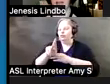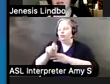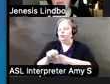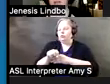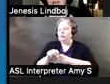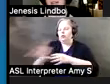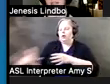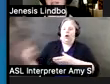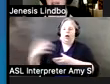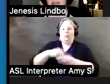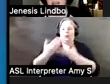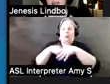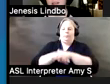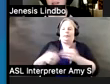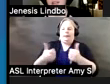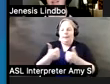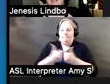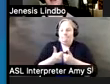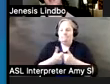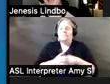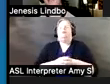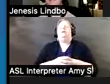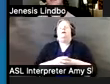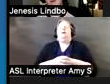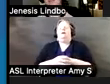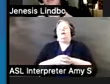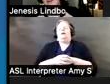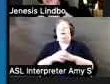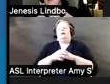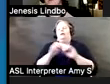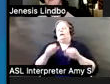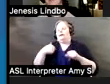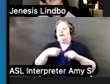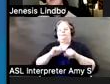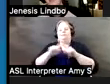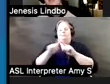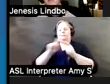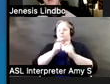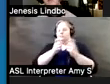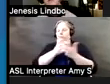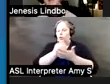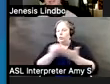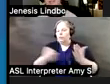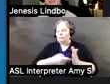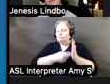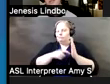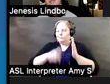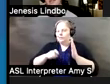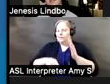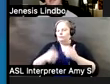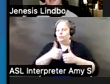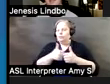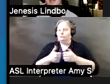the game can take a list of all of the adapted equipment that you would need for a gaming